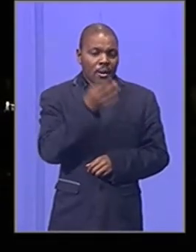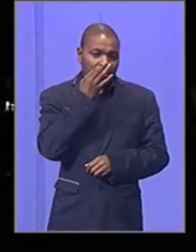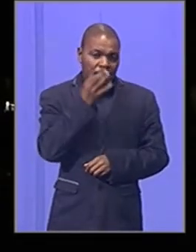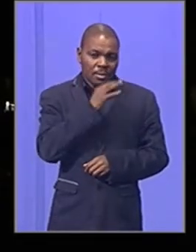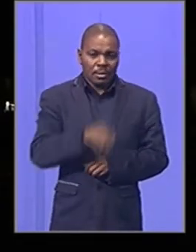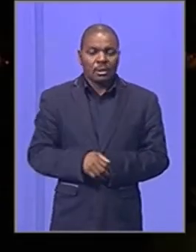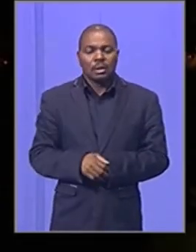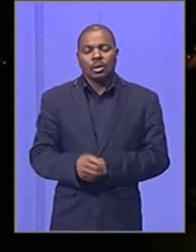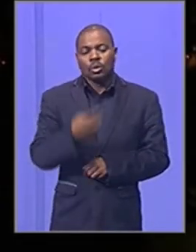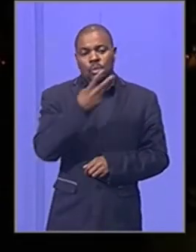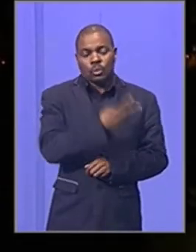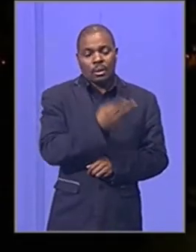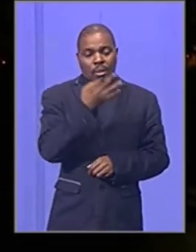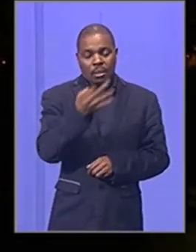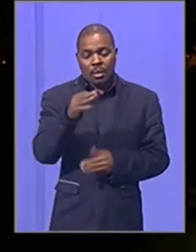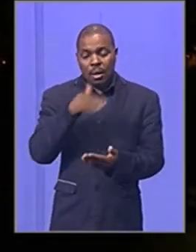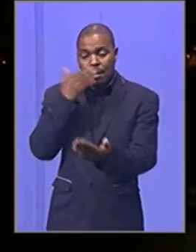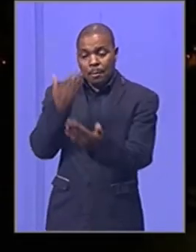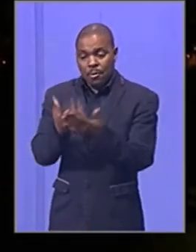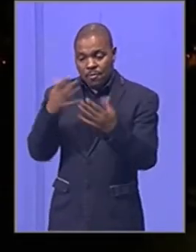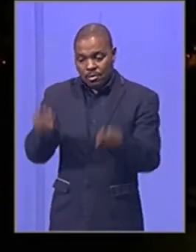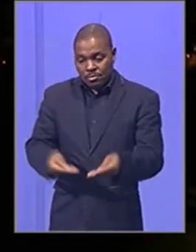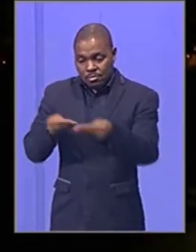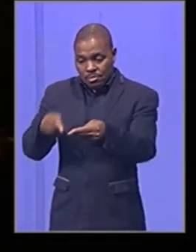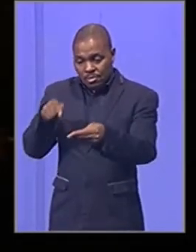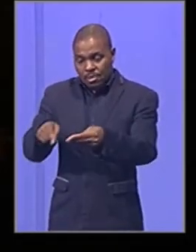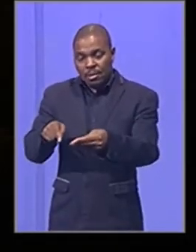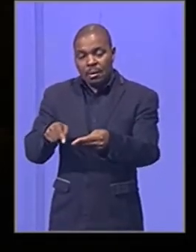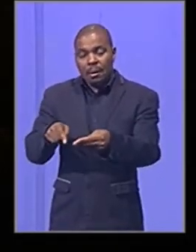tse 23 tseo e diteketseng Boto ya